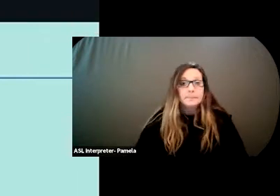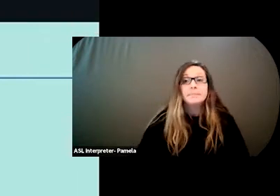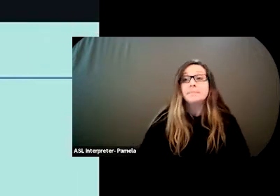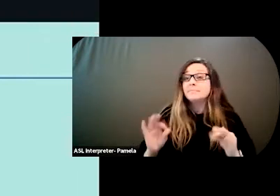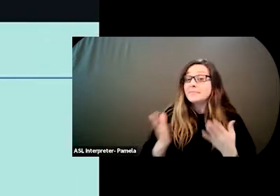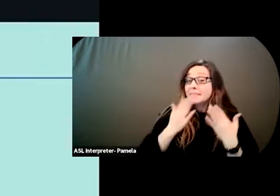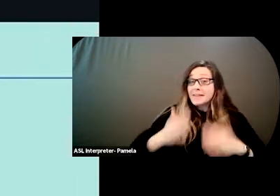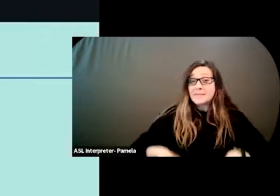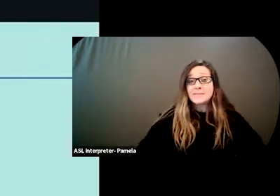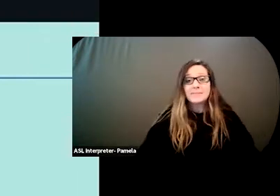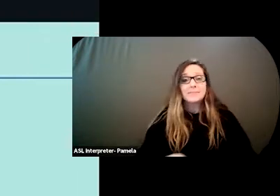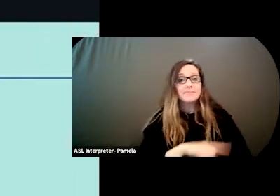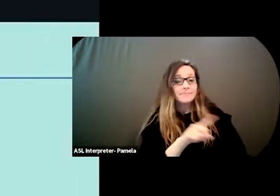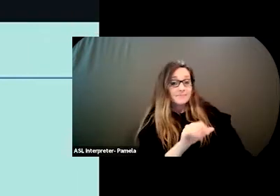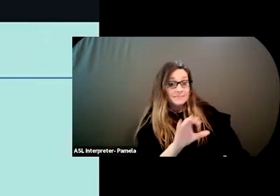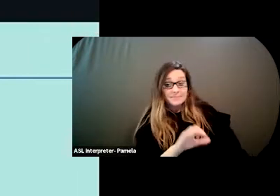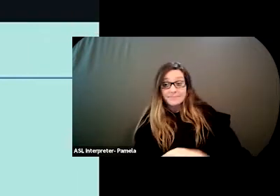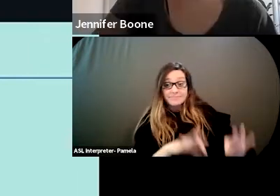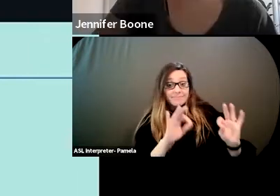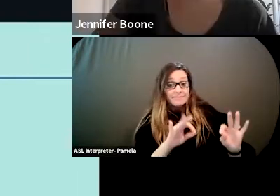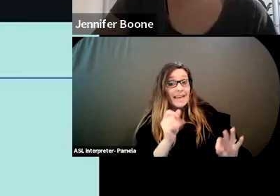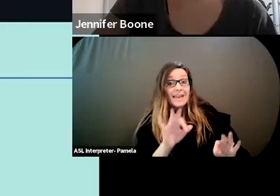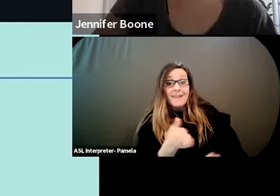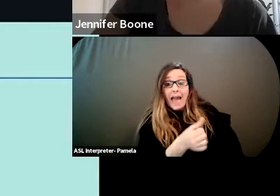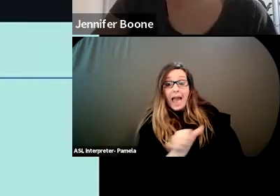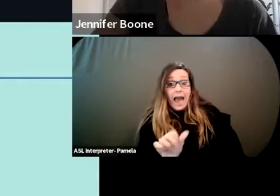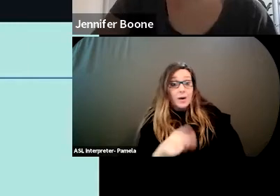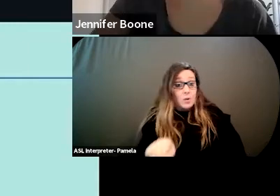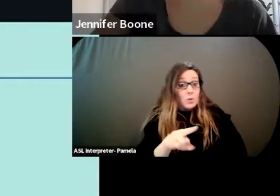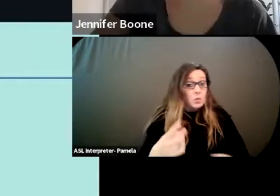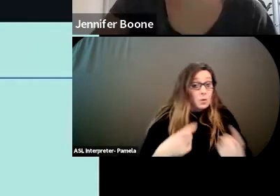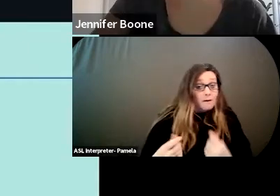Fantastic. If anyone has any questions, please place them in the chat.